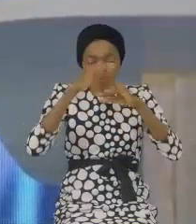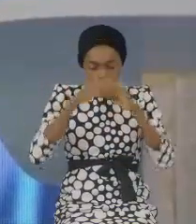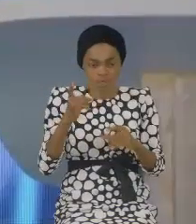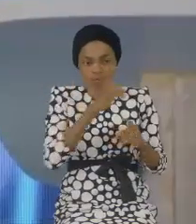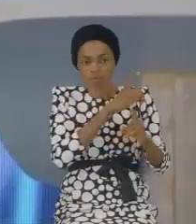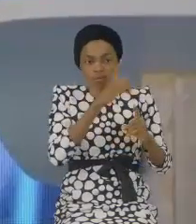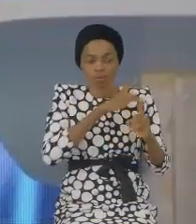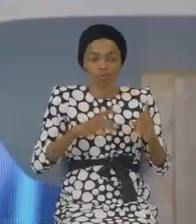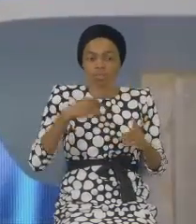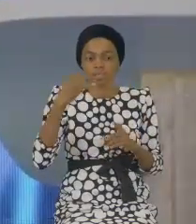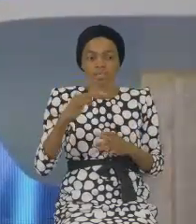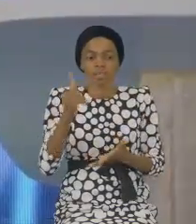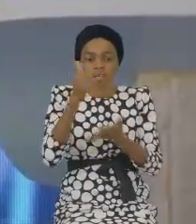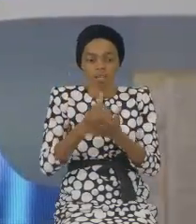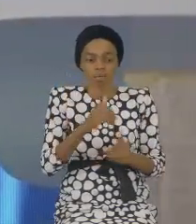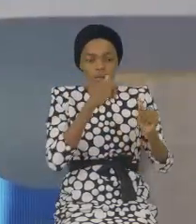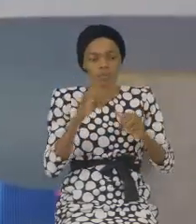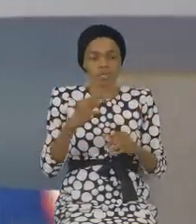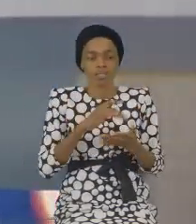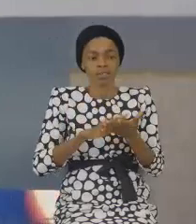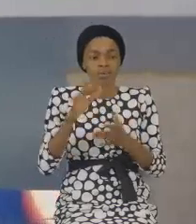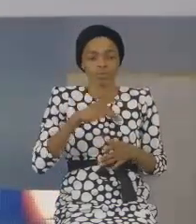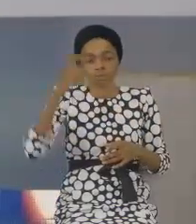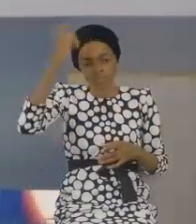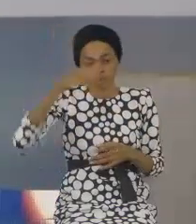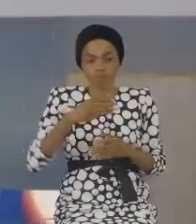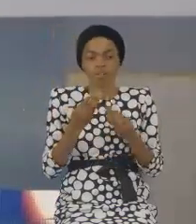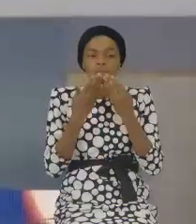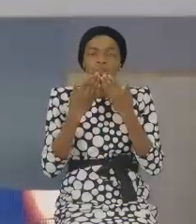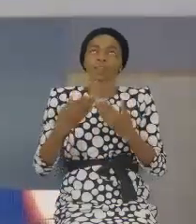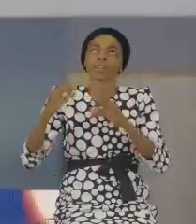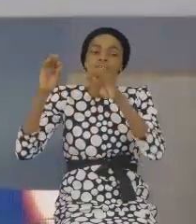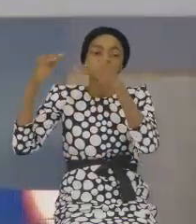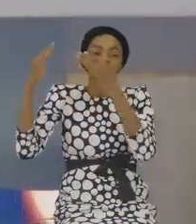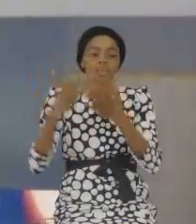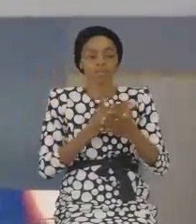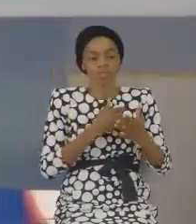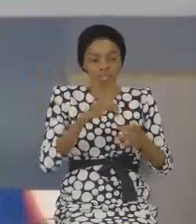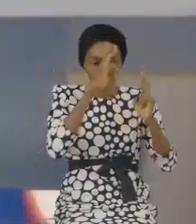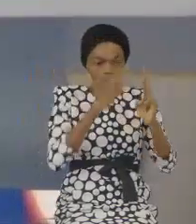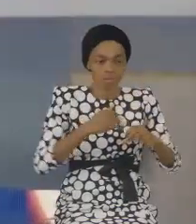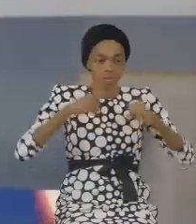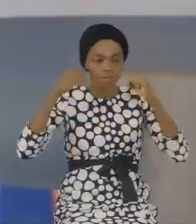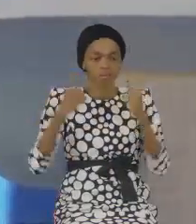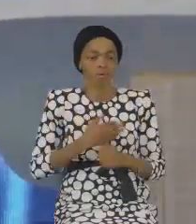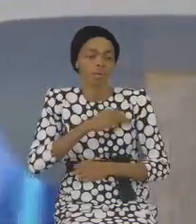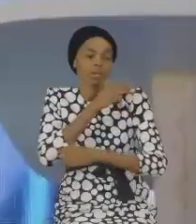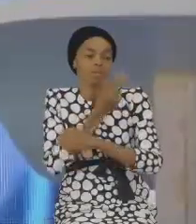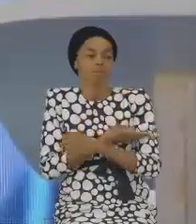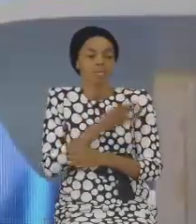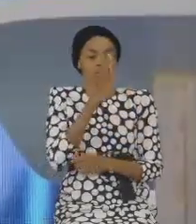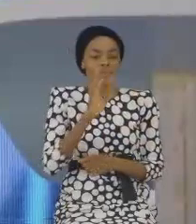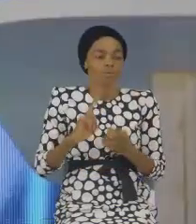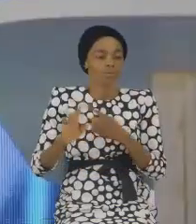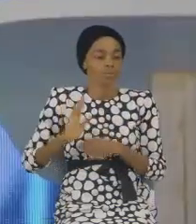and glory and wisdom and thanksgiving and honor and power and might be unto